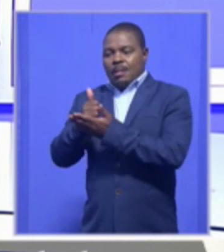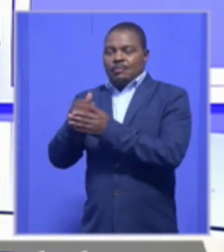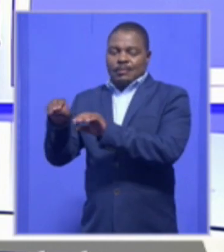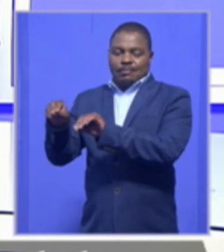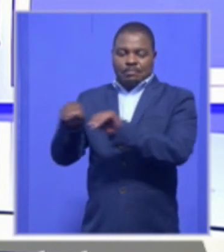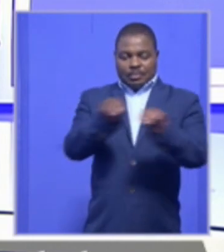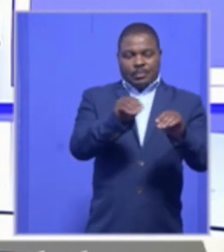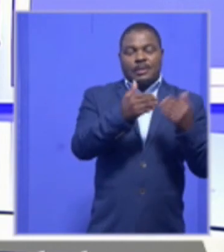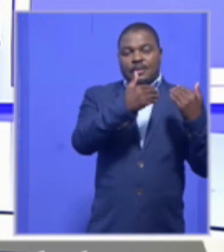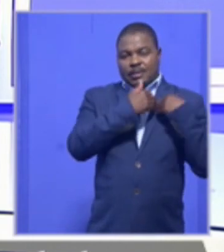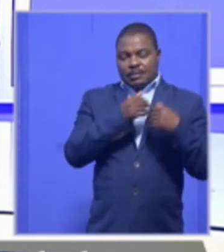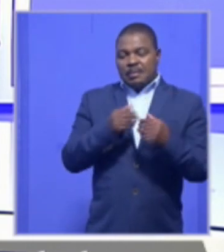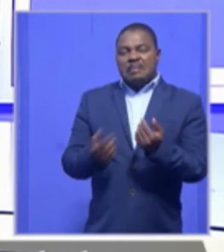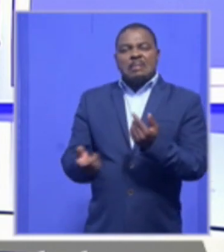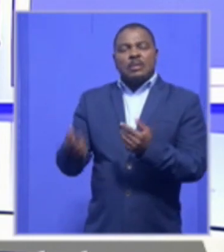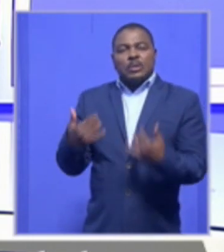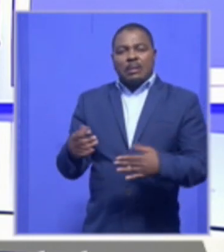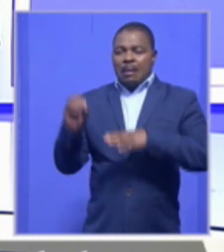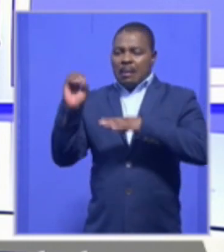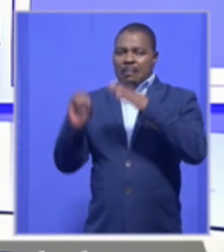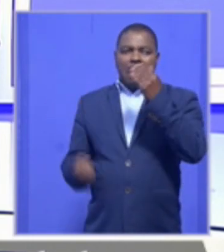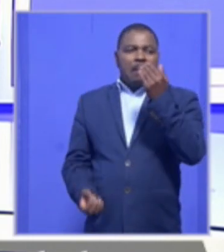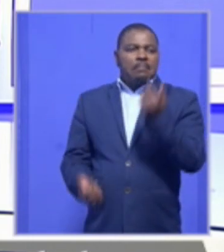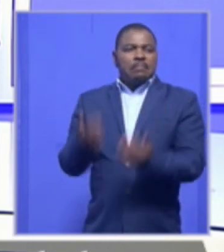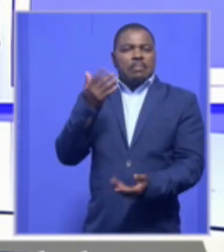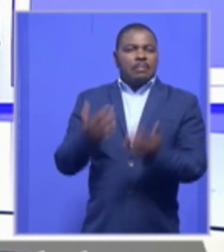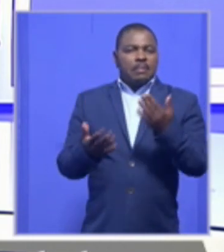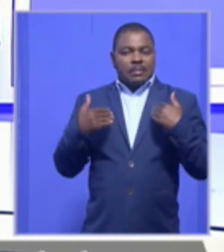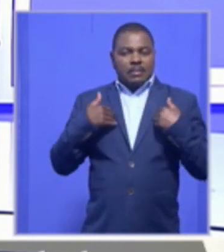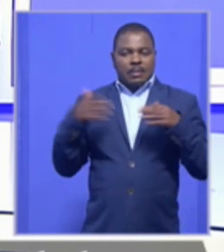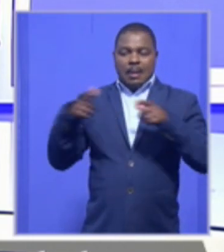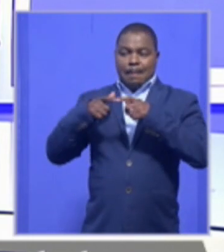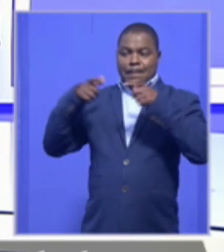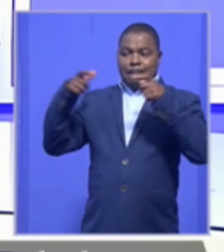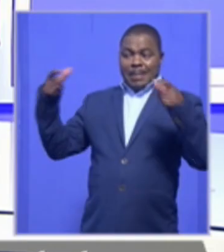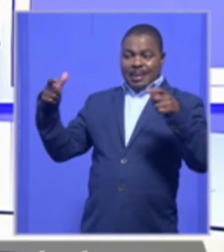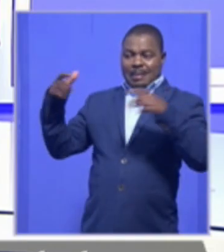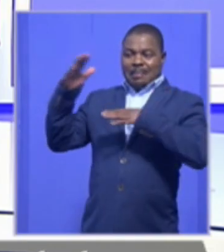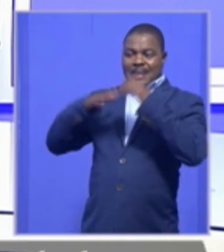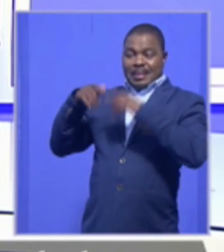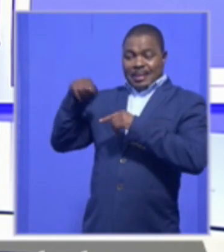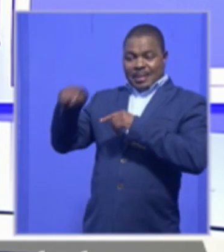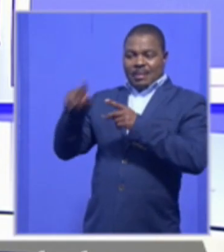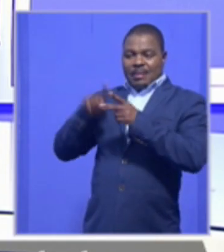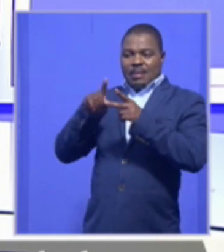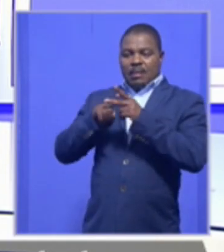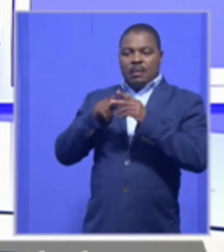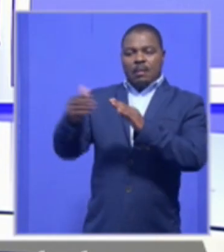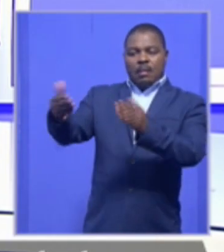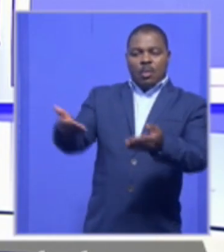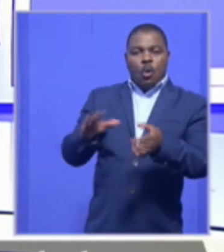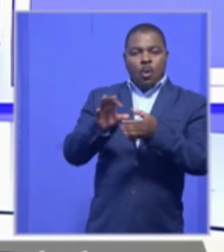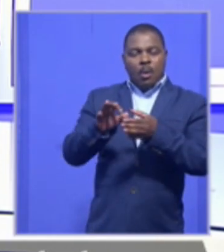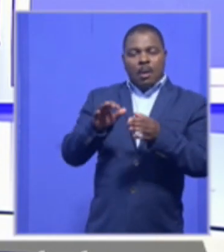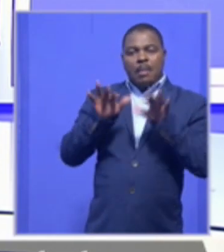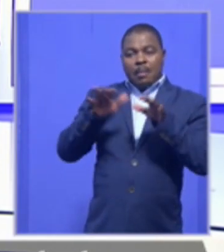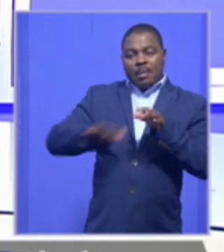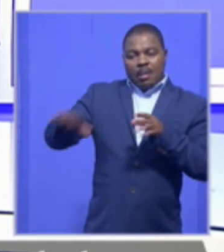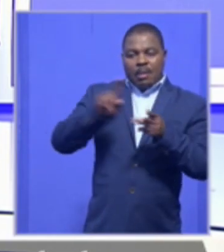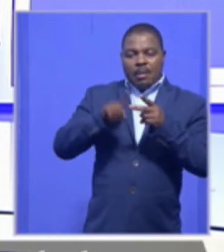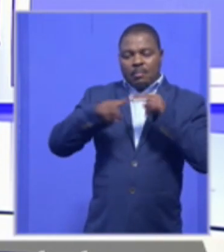polokego. Mollo o phulegile mathapameng a lehono go tloga ka moagong o mogolo wa ka fao go leba boamogela baeng le phapošing